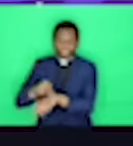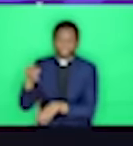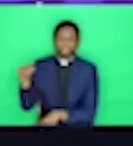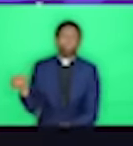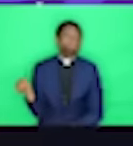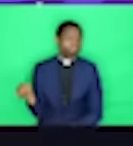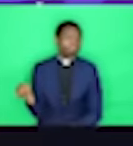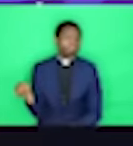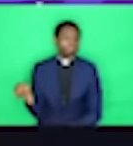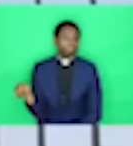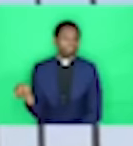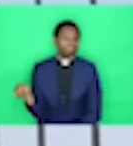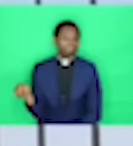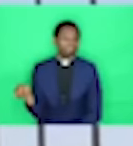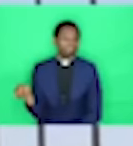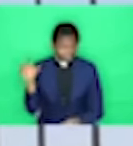nations.